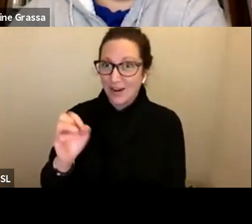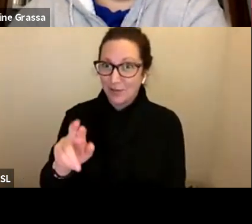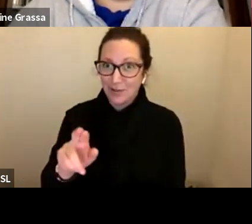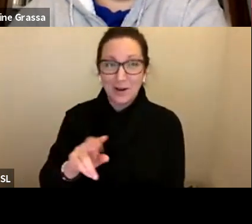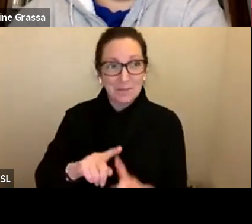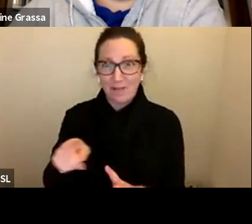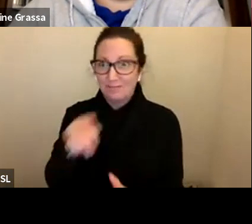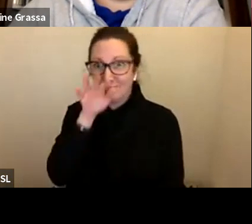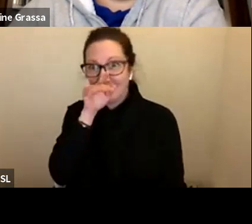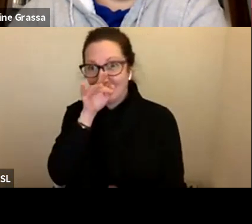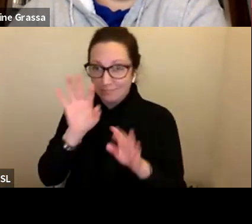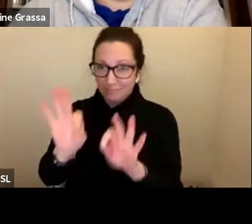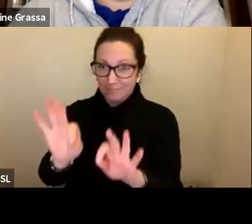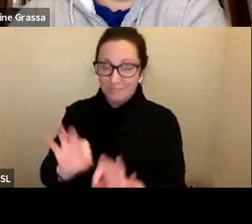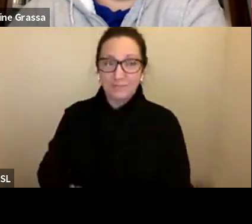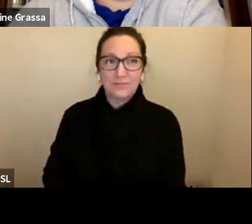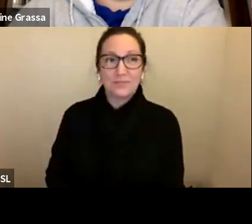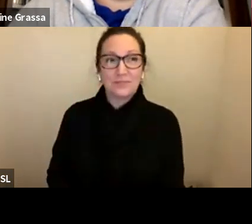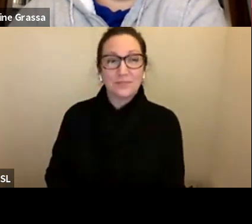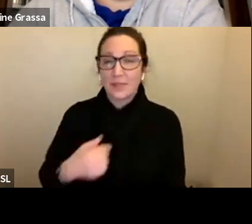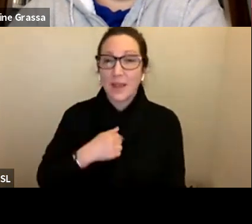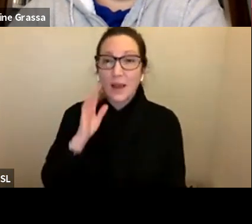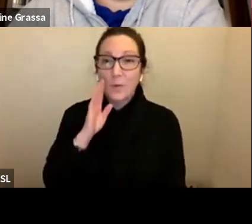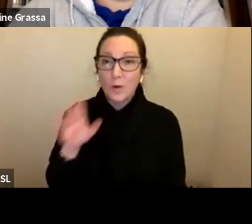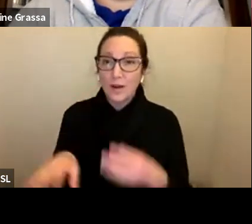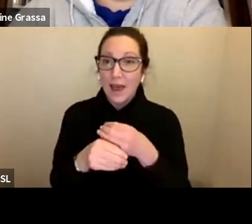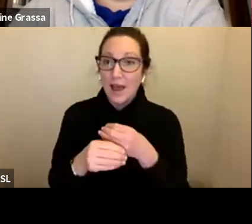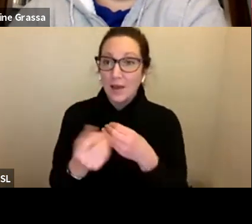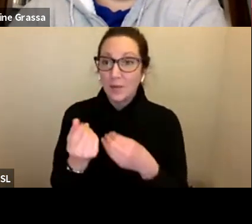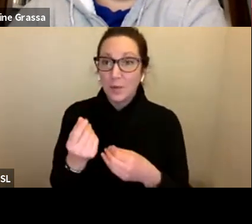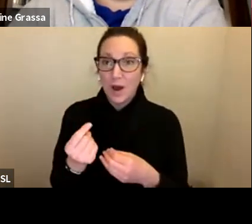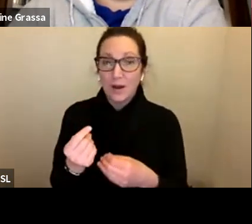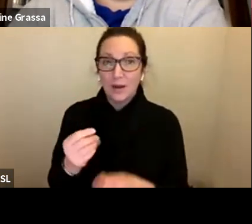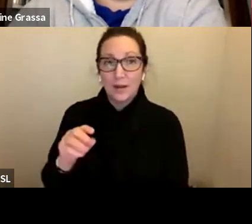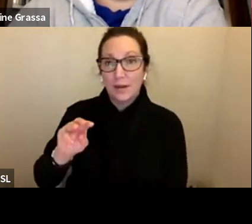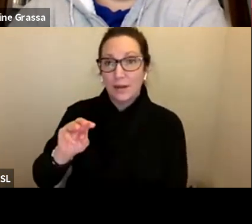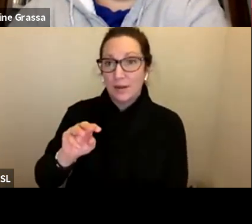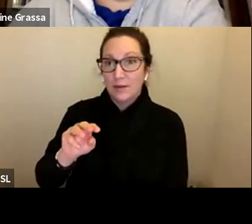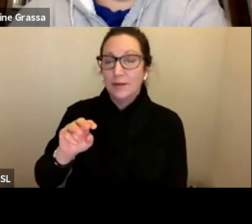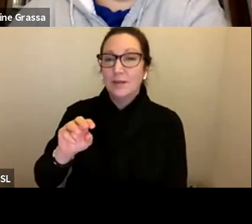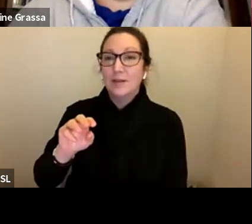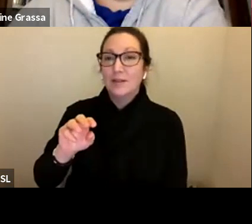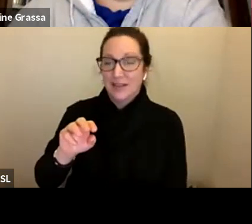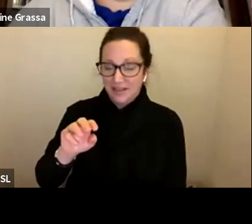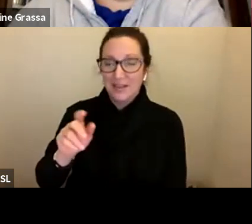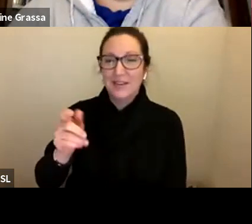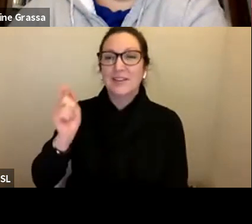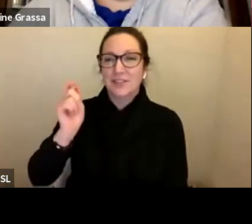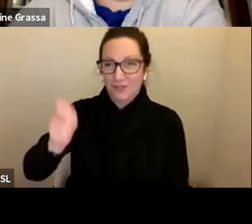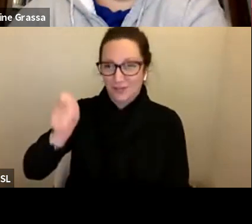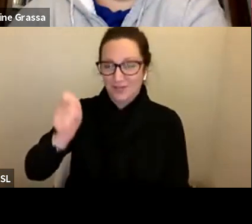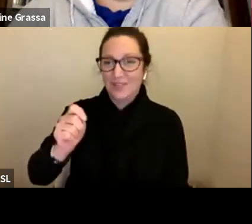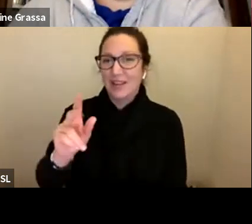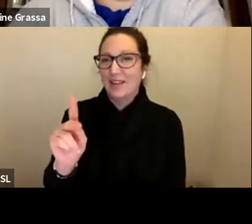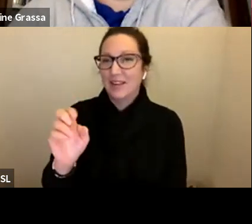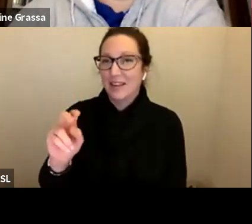The only thing I would add is Mr. Kennedy's decision on the Supreme Court with the 5-4